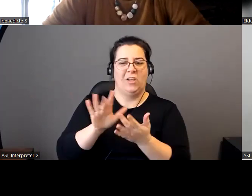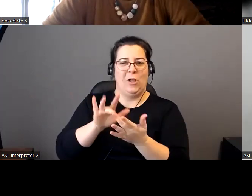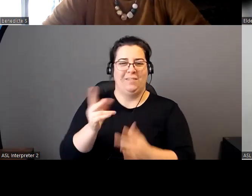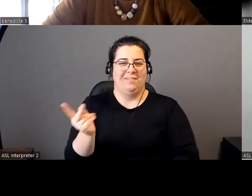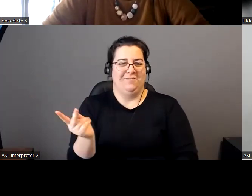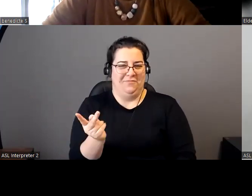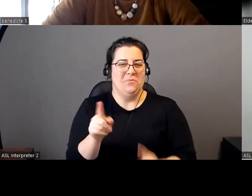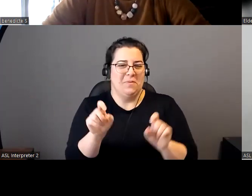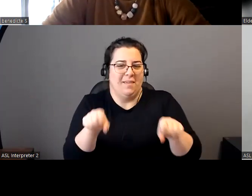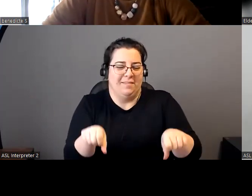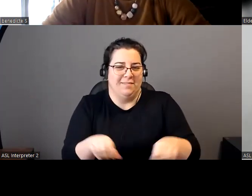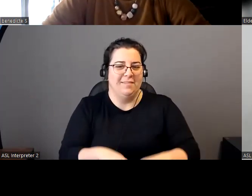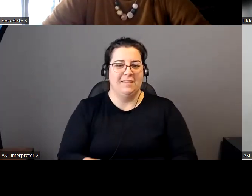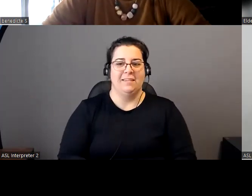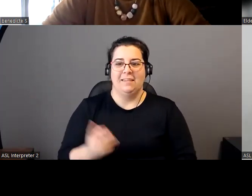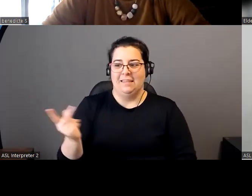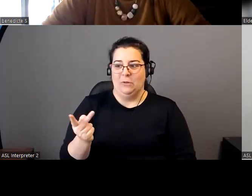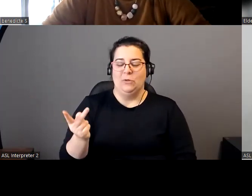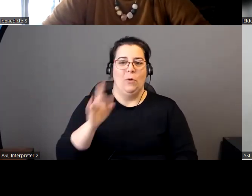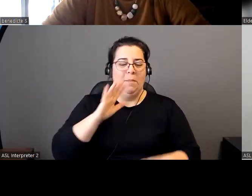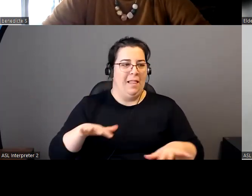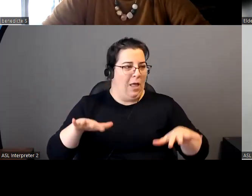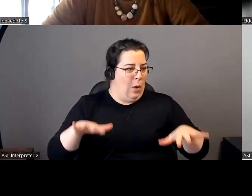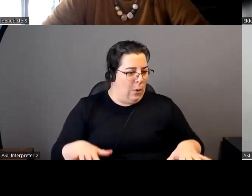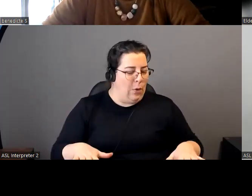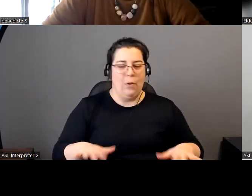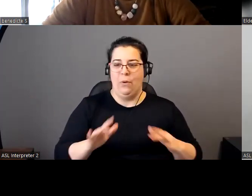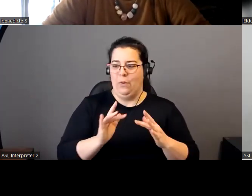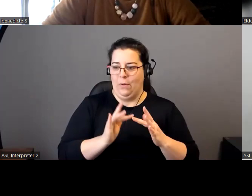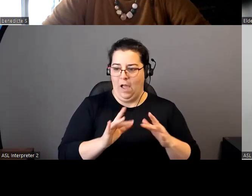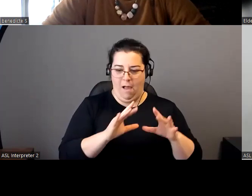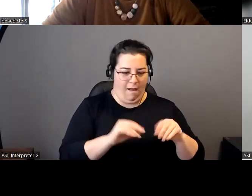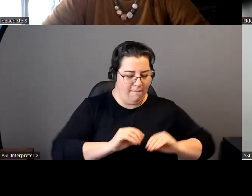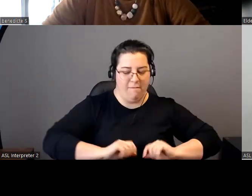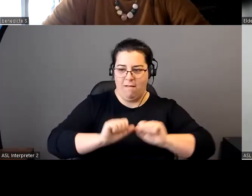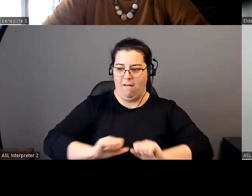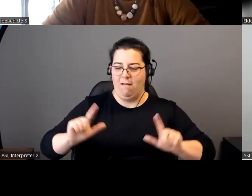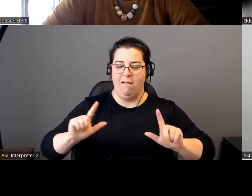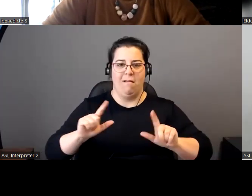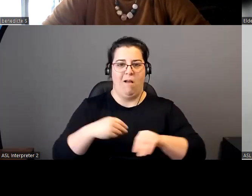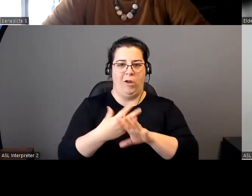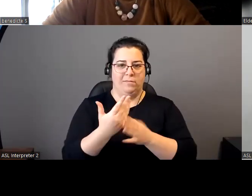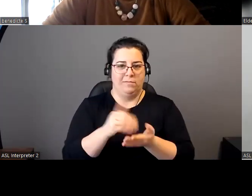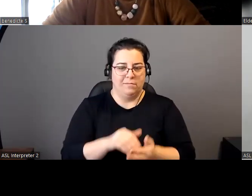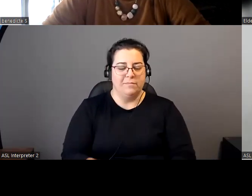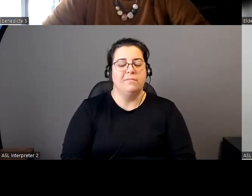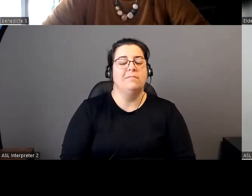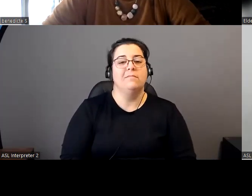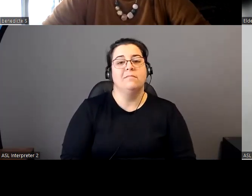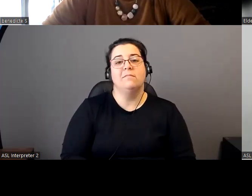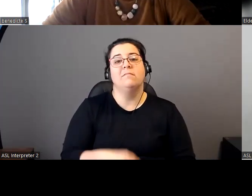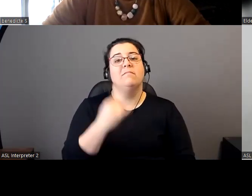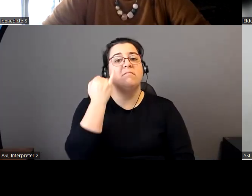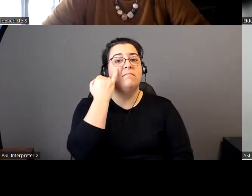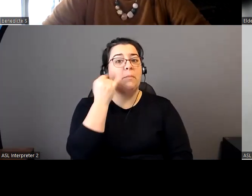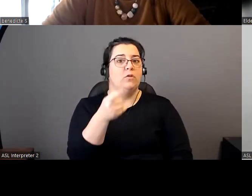they need a little time just to get reconnected onto that session. If you have any specific questions, or if you want to get engaged or